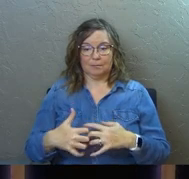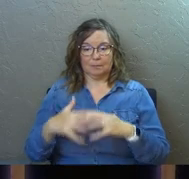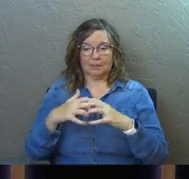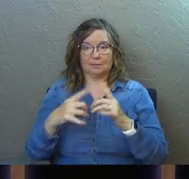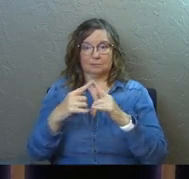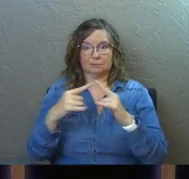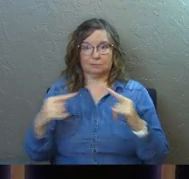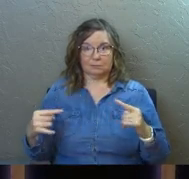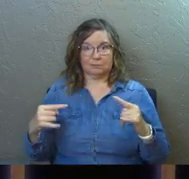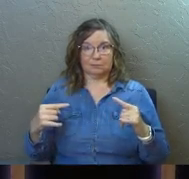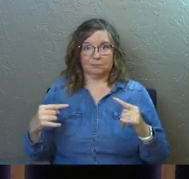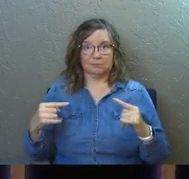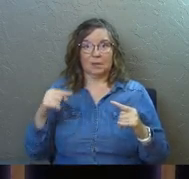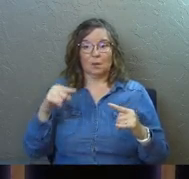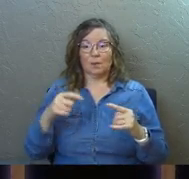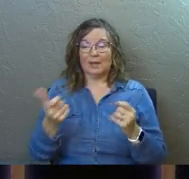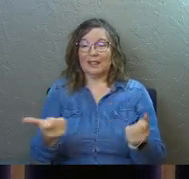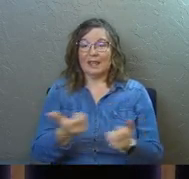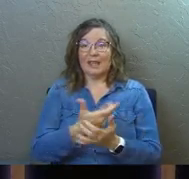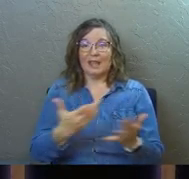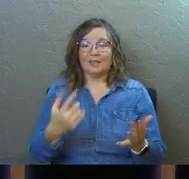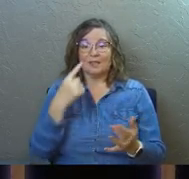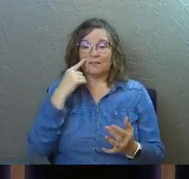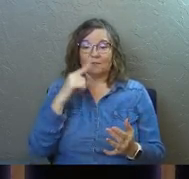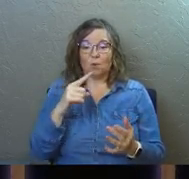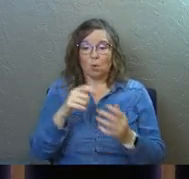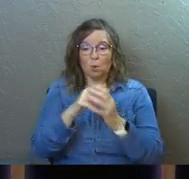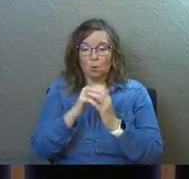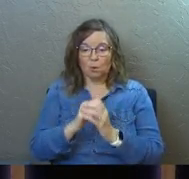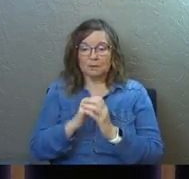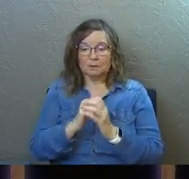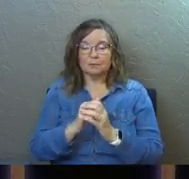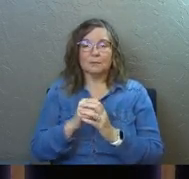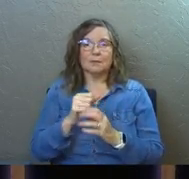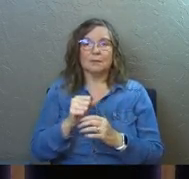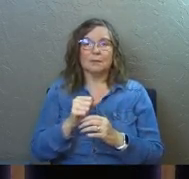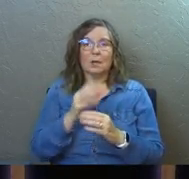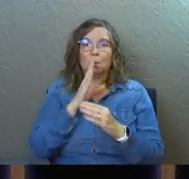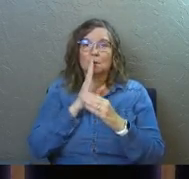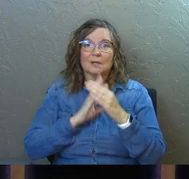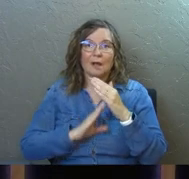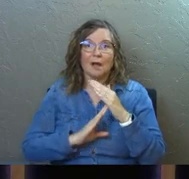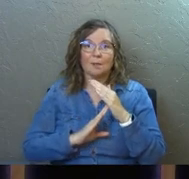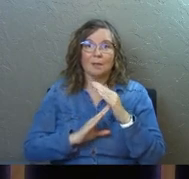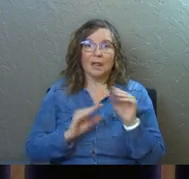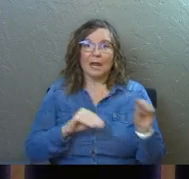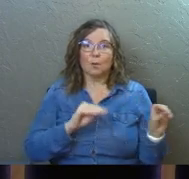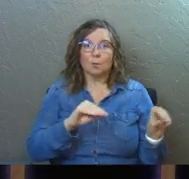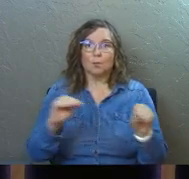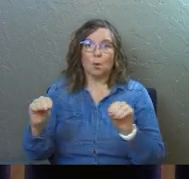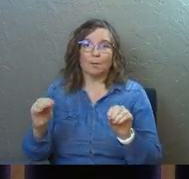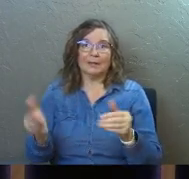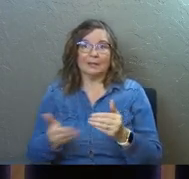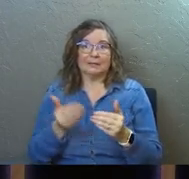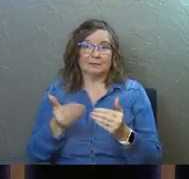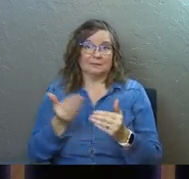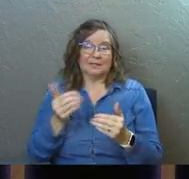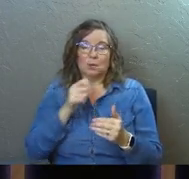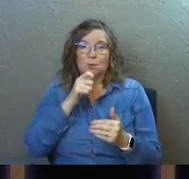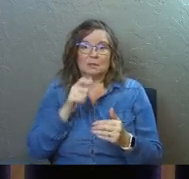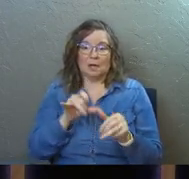this tabernacle, this tent with everything for worship, it was humble and it was mobile.